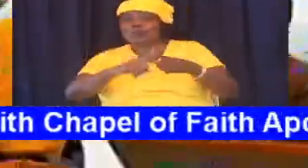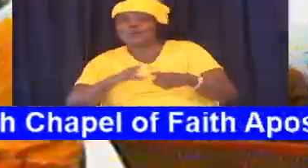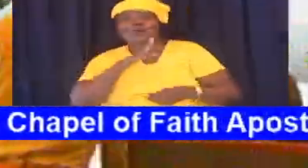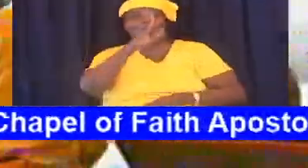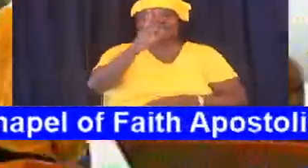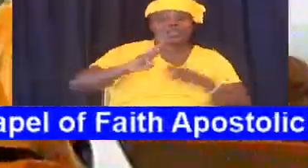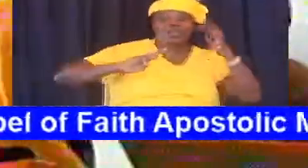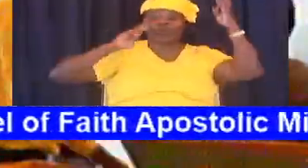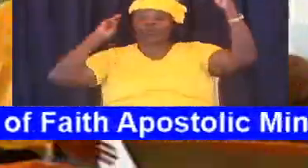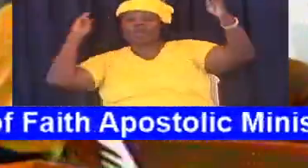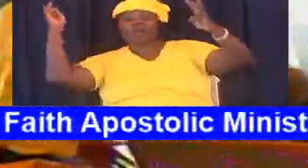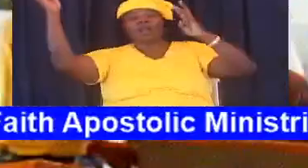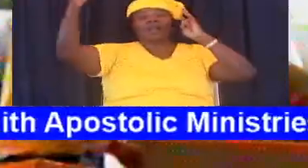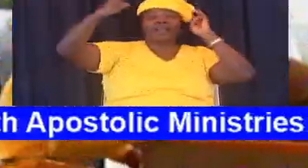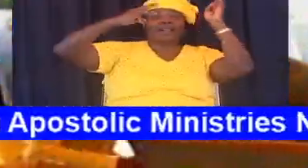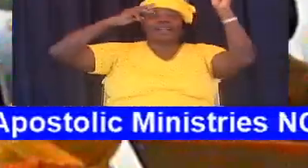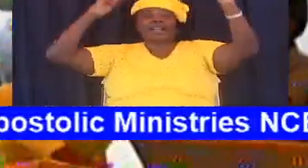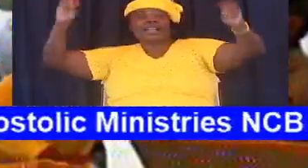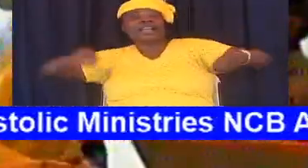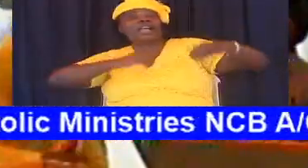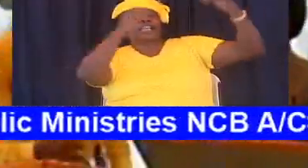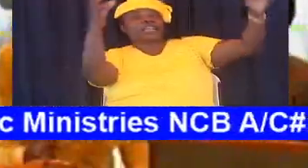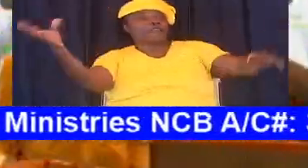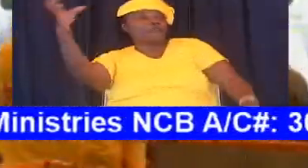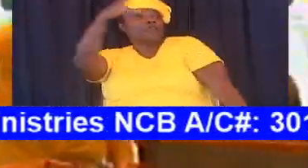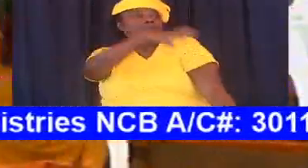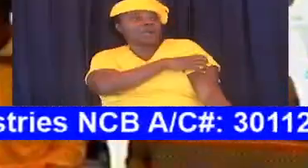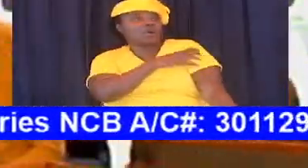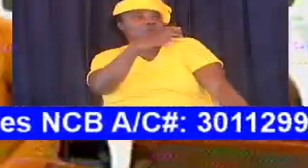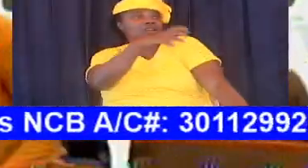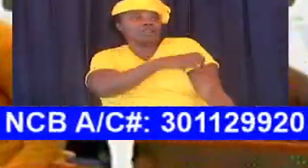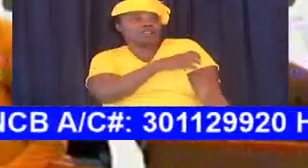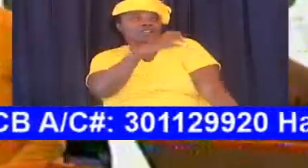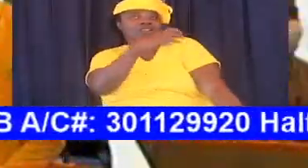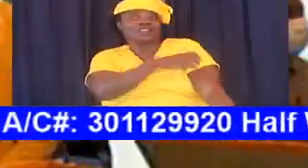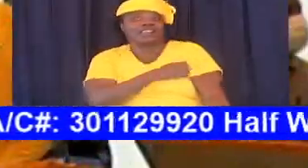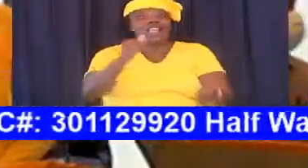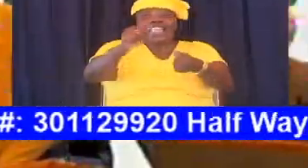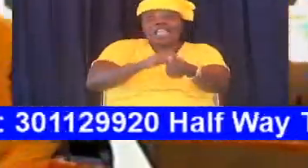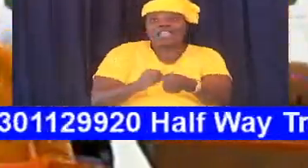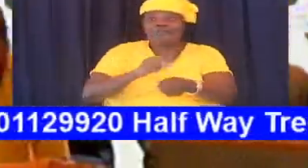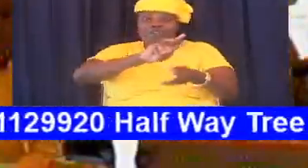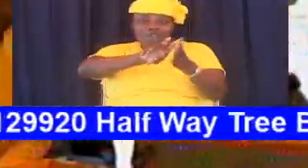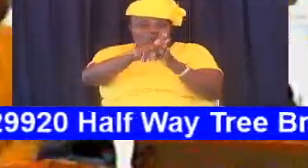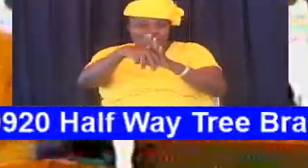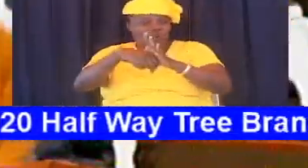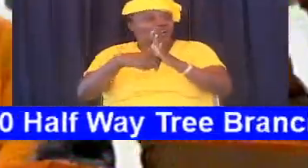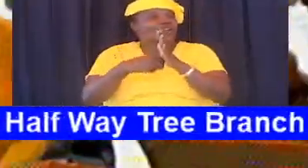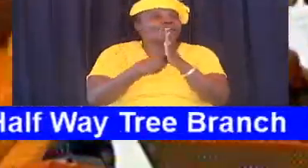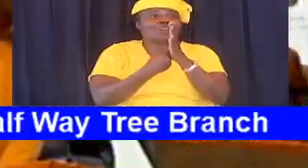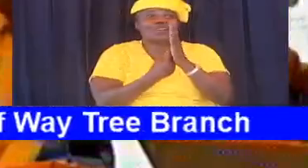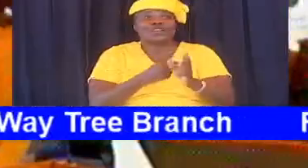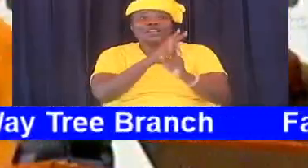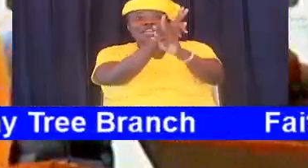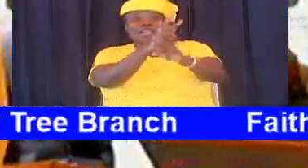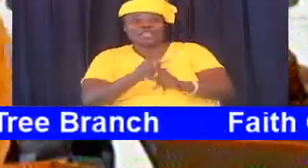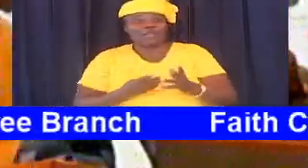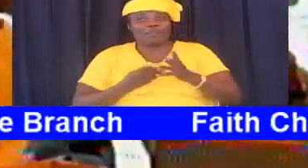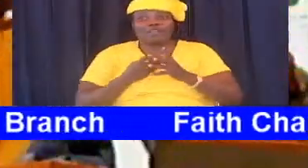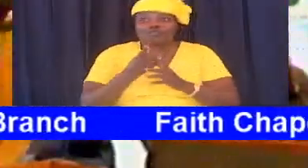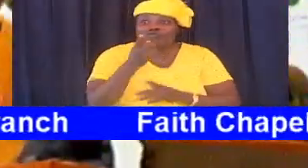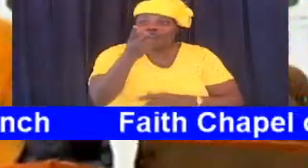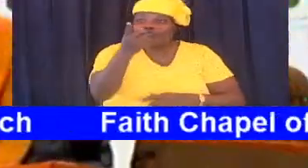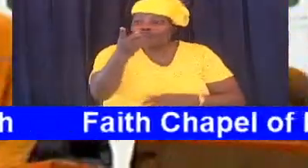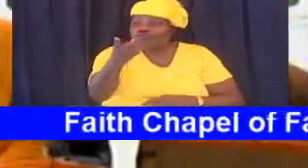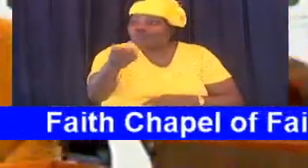to be won. Lord, keep me power. Keep me power. Keep me power. Keep me power. Keep me true. Keep